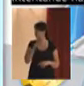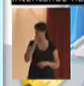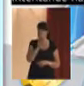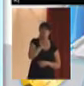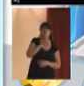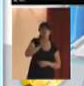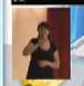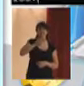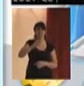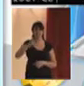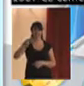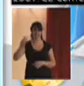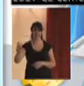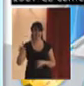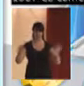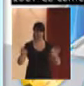This